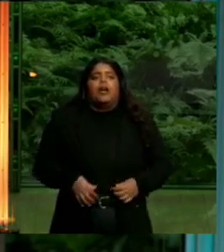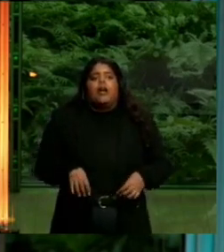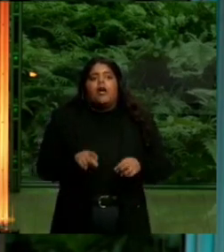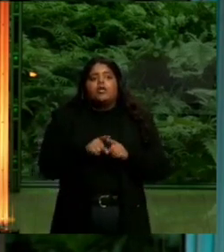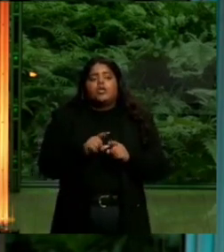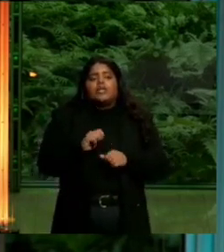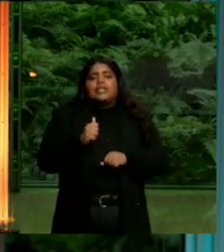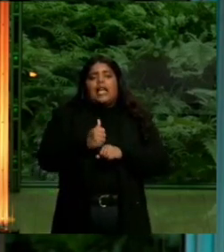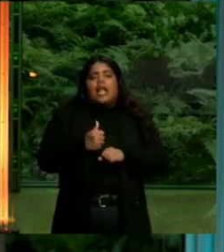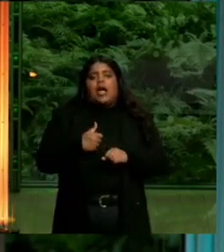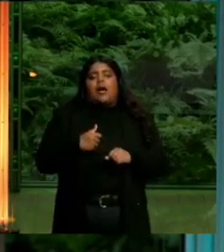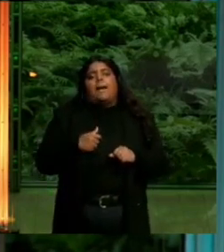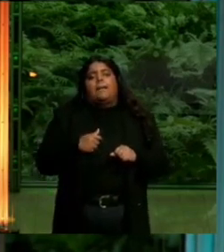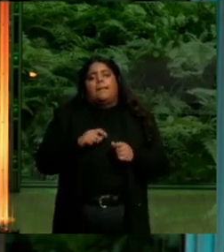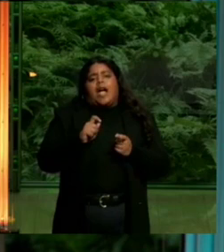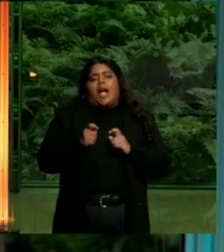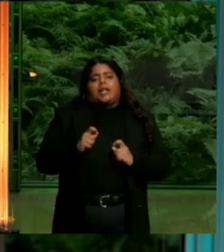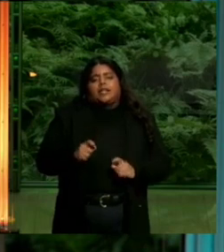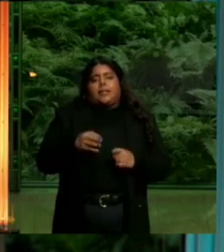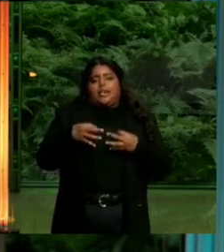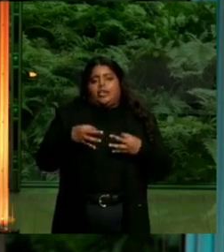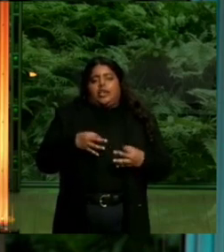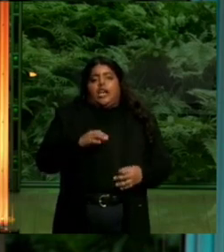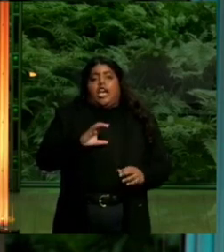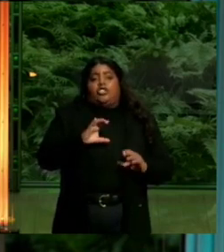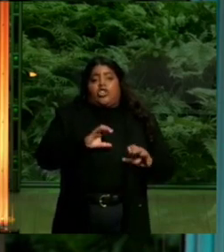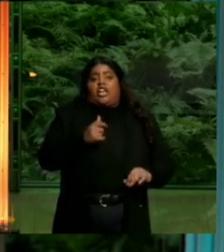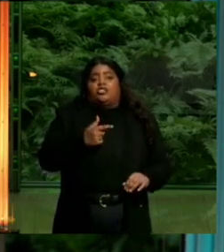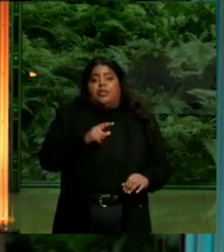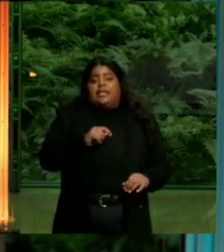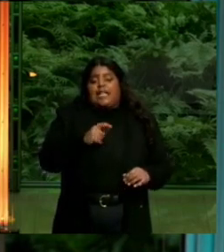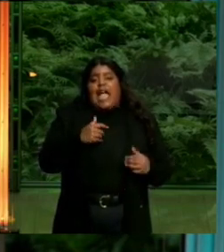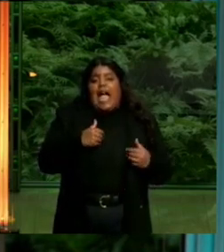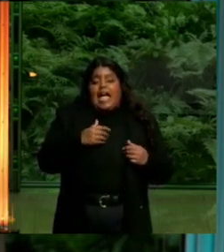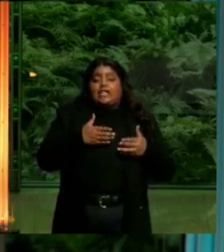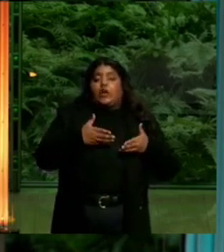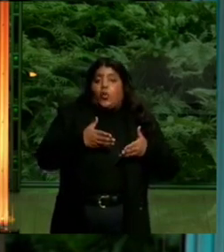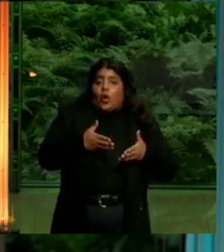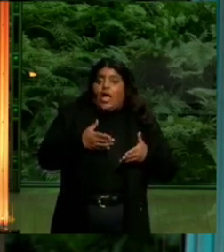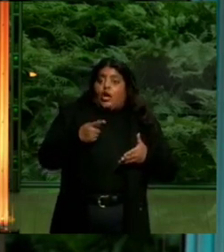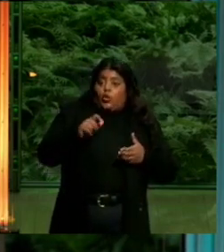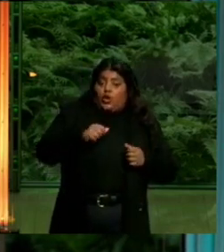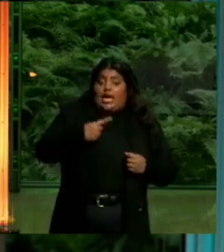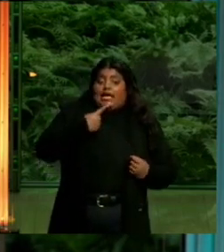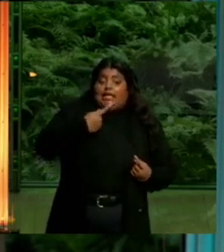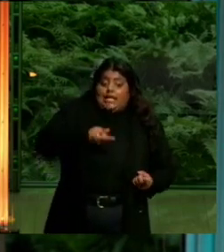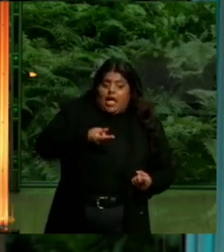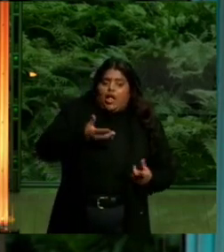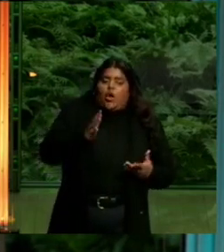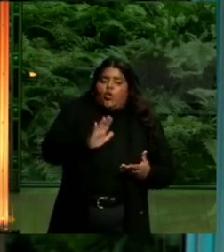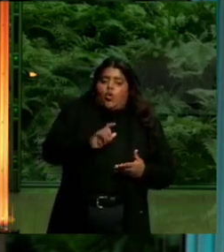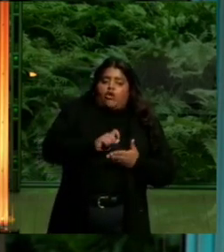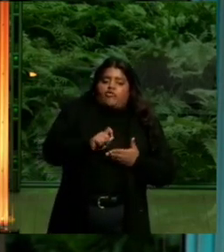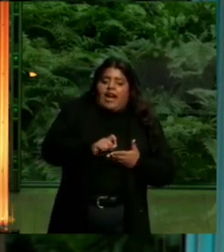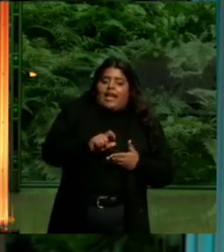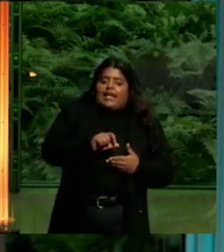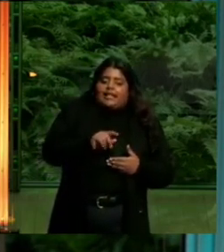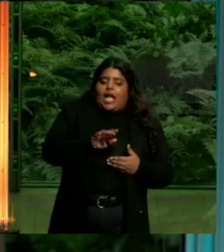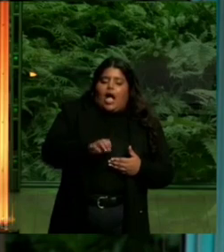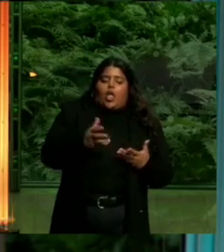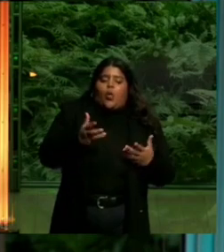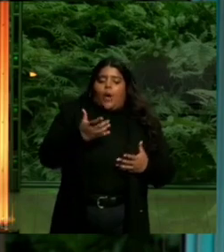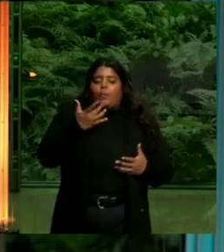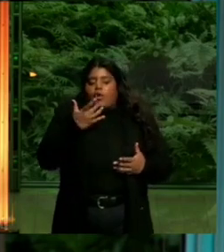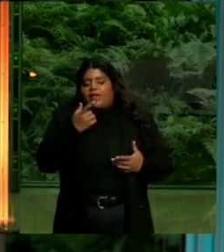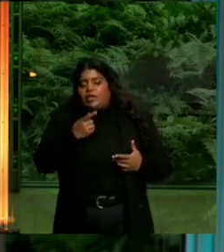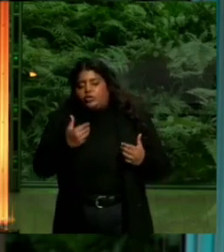custom instructions on ChatGPT. ChatGPT has a way for you to tell it what your writing style is, what type of preference you have in